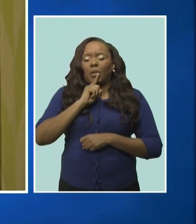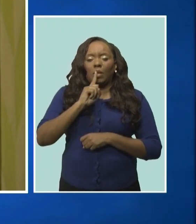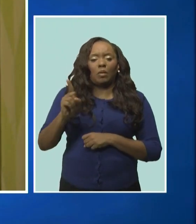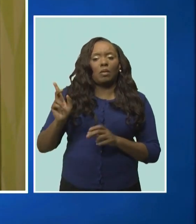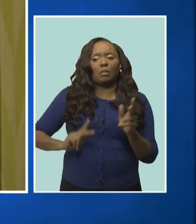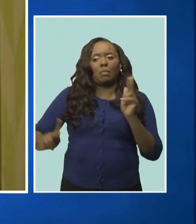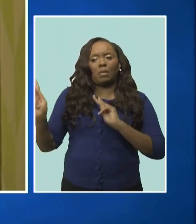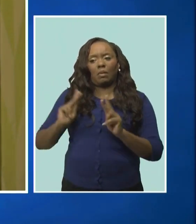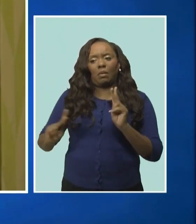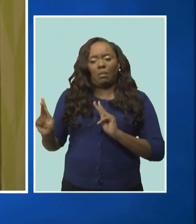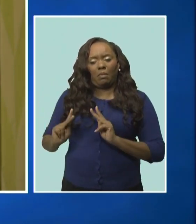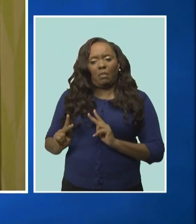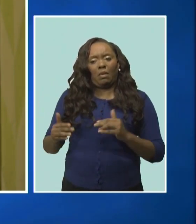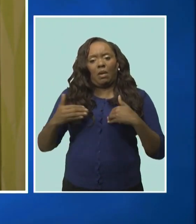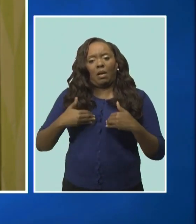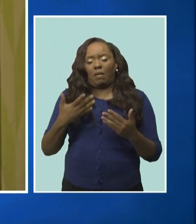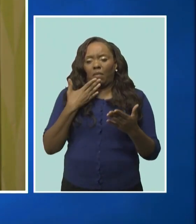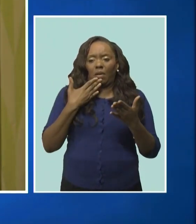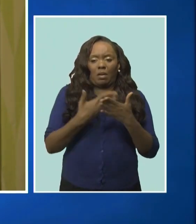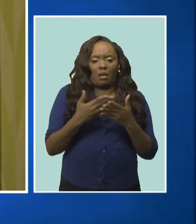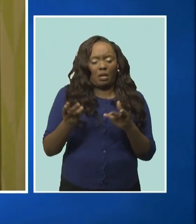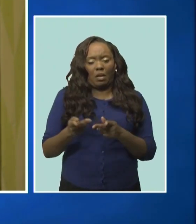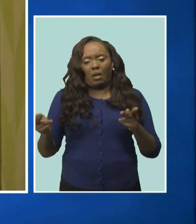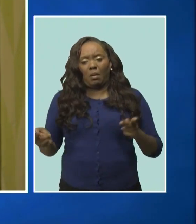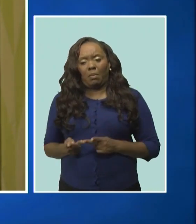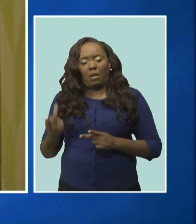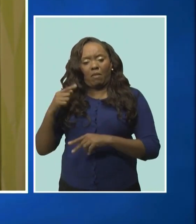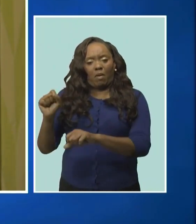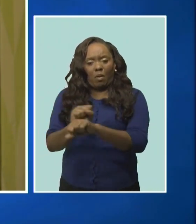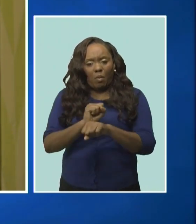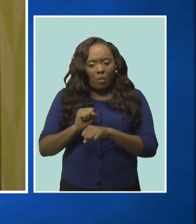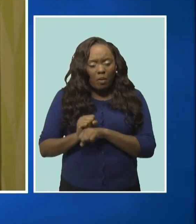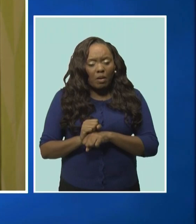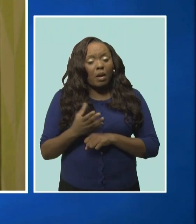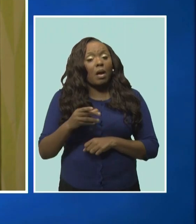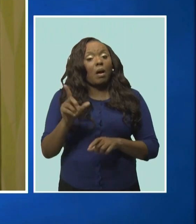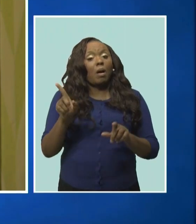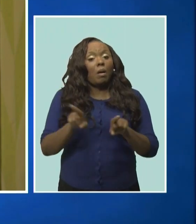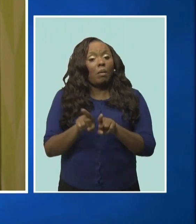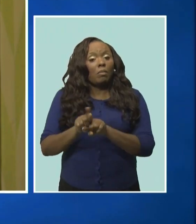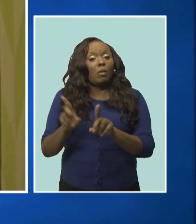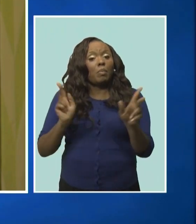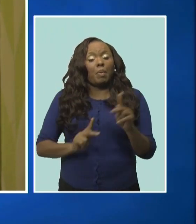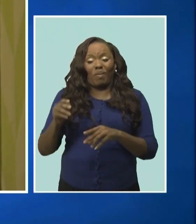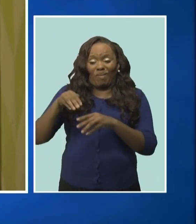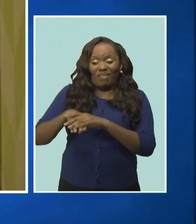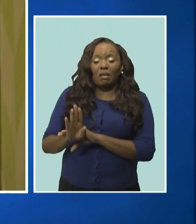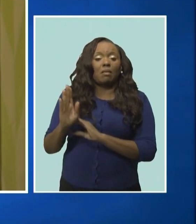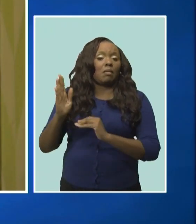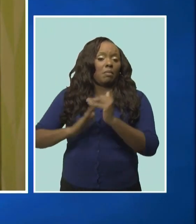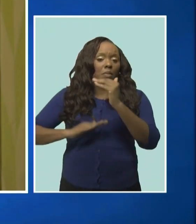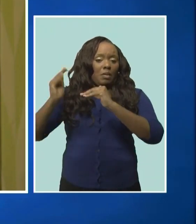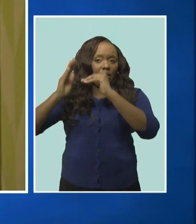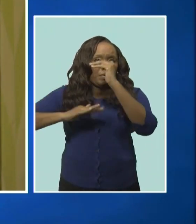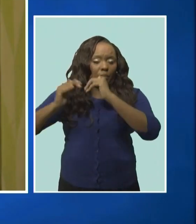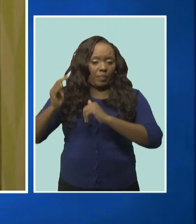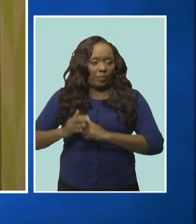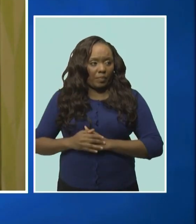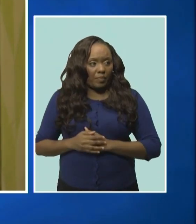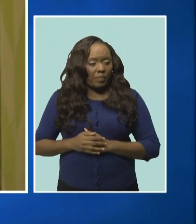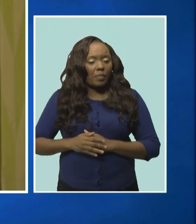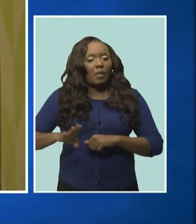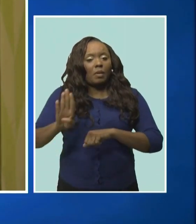being provided for public officers and the general public. The Government of Barbados has